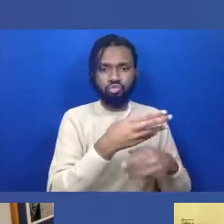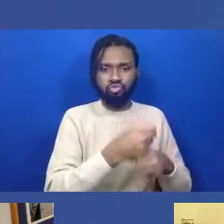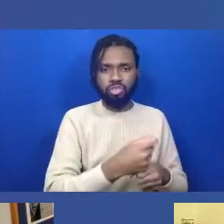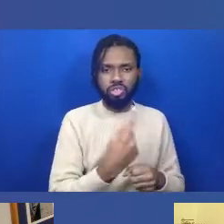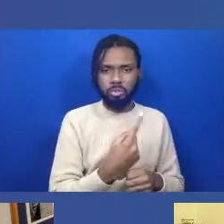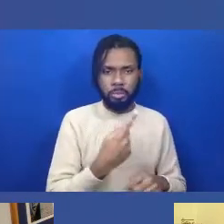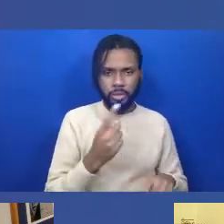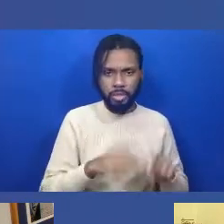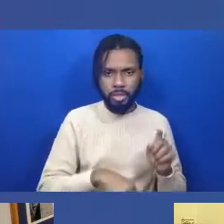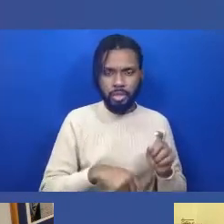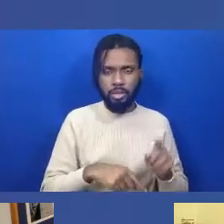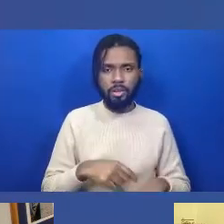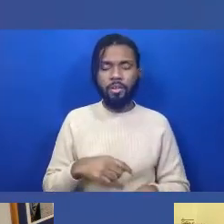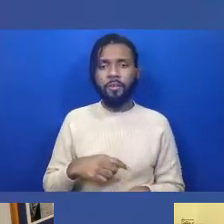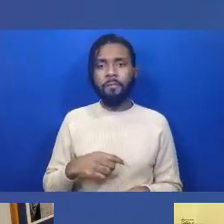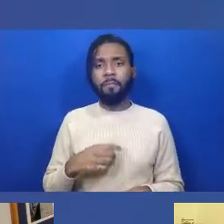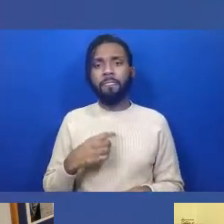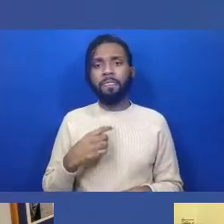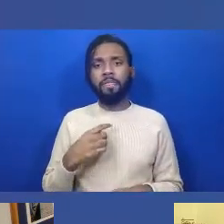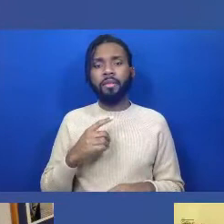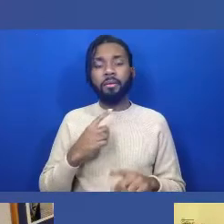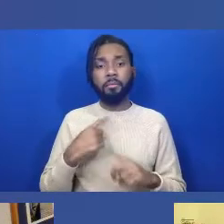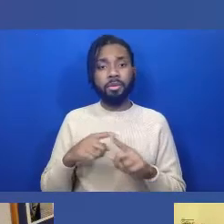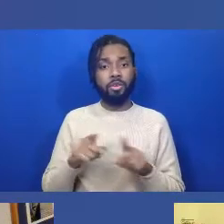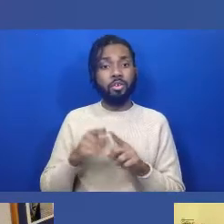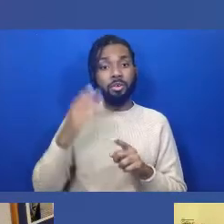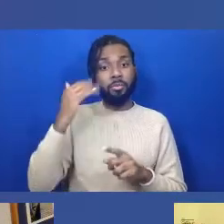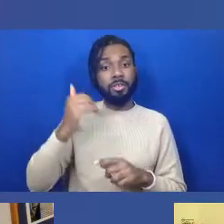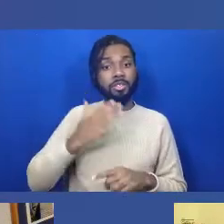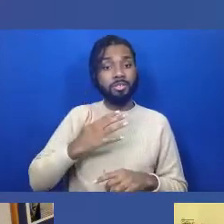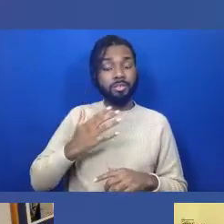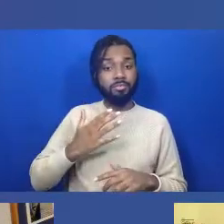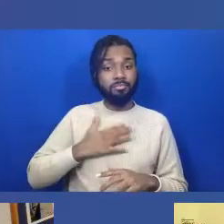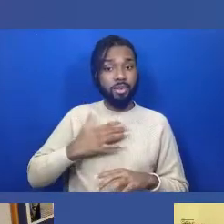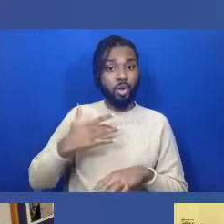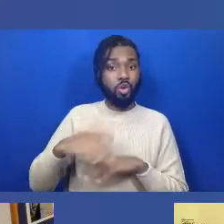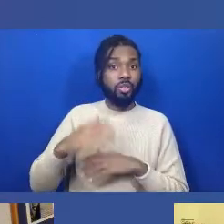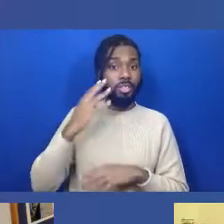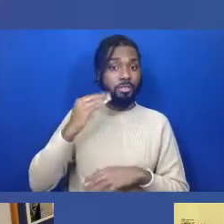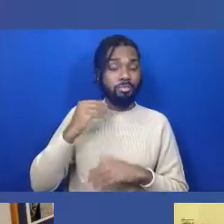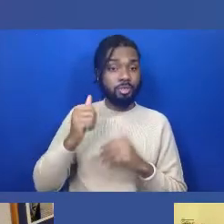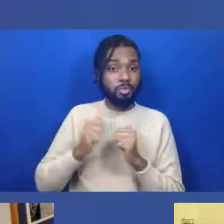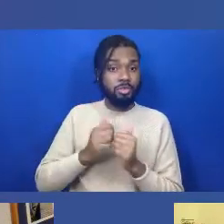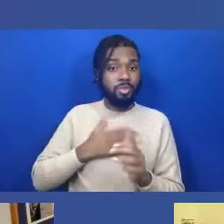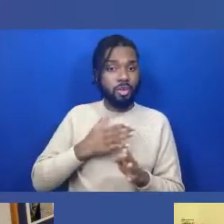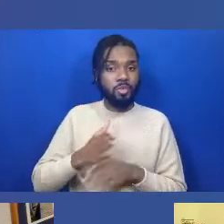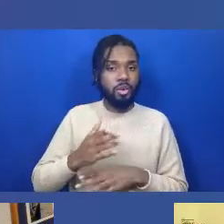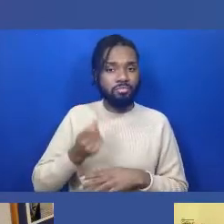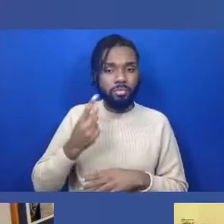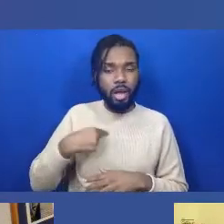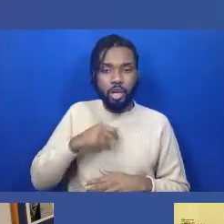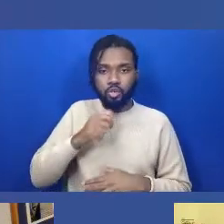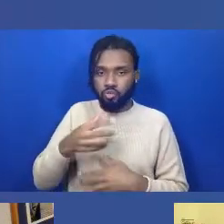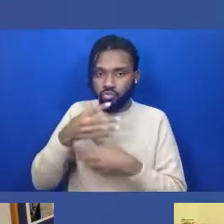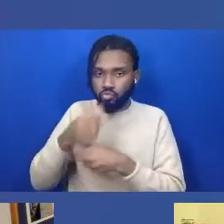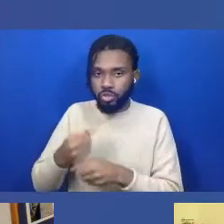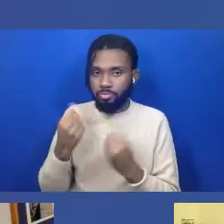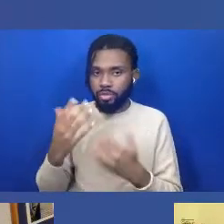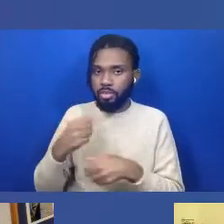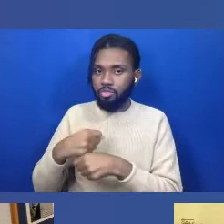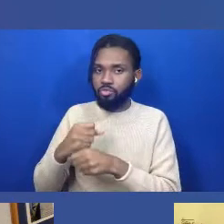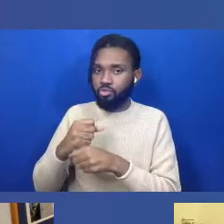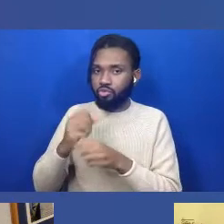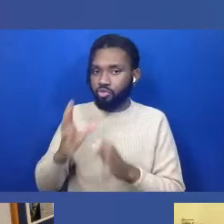And I have a very, due to like a lot of experiences early in my career, I don't trust a lot of producers. And so whenever I'm actually engaging